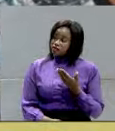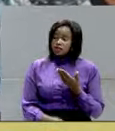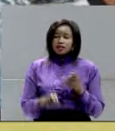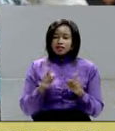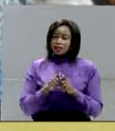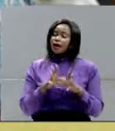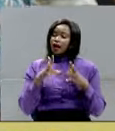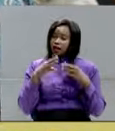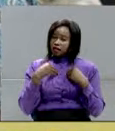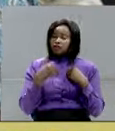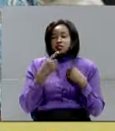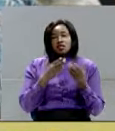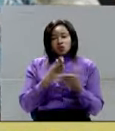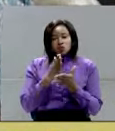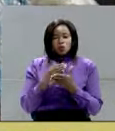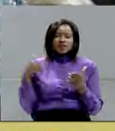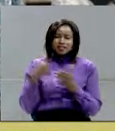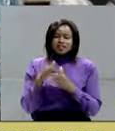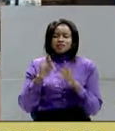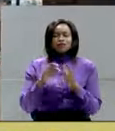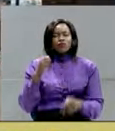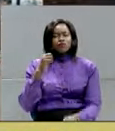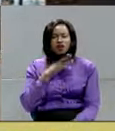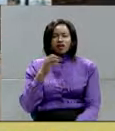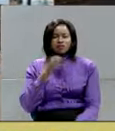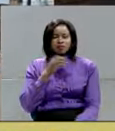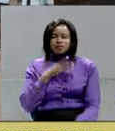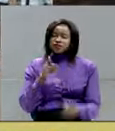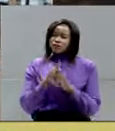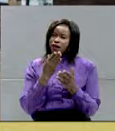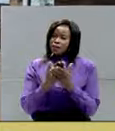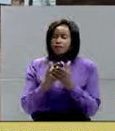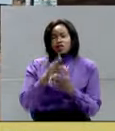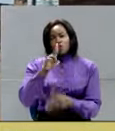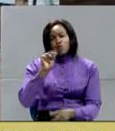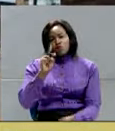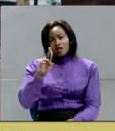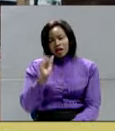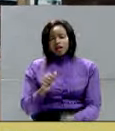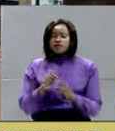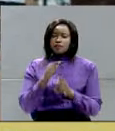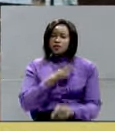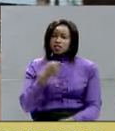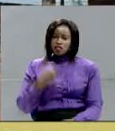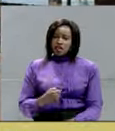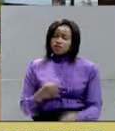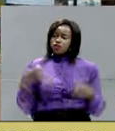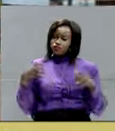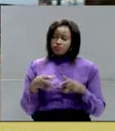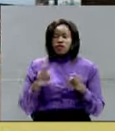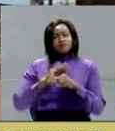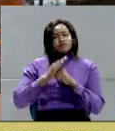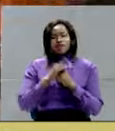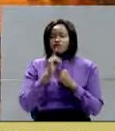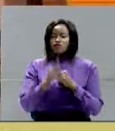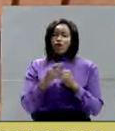that they have received complaints from the people and appealed to UNRA and China Railway 5 to ensure that